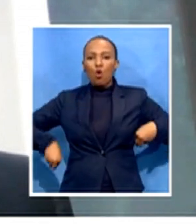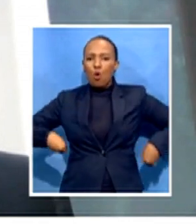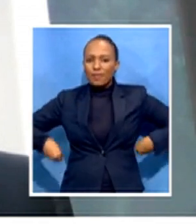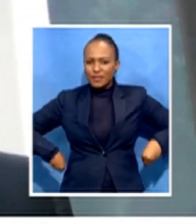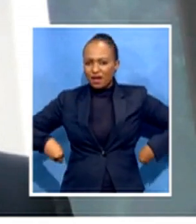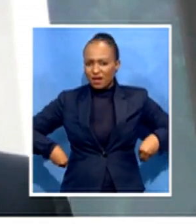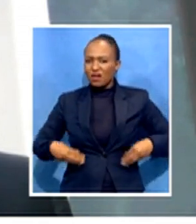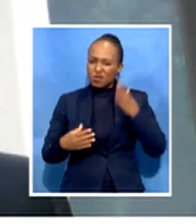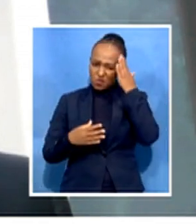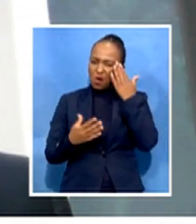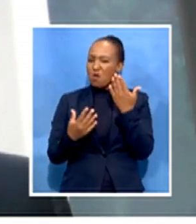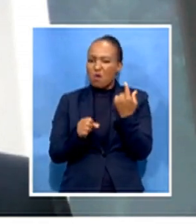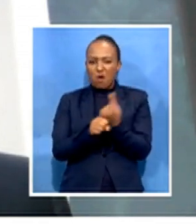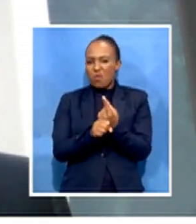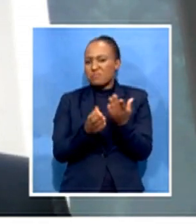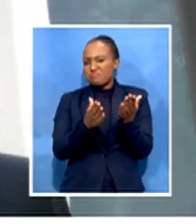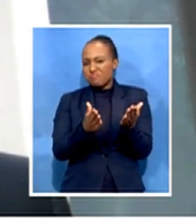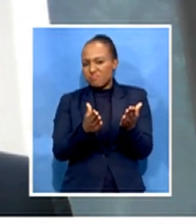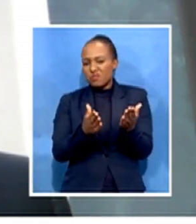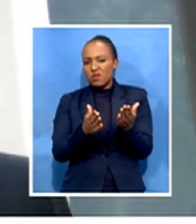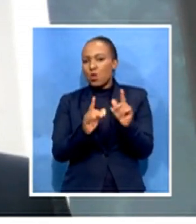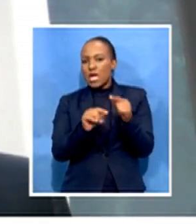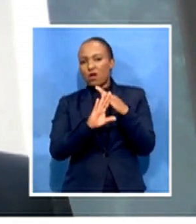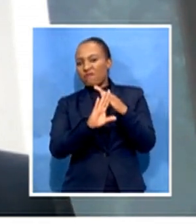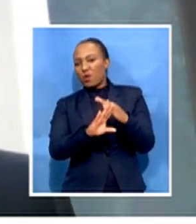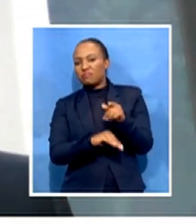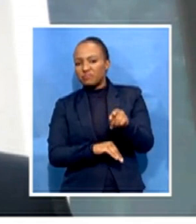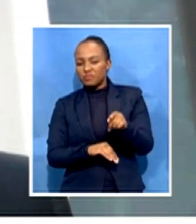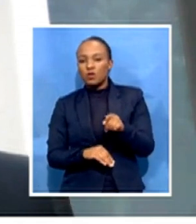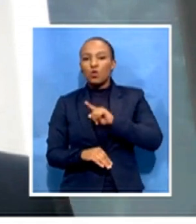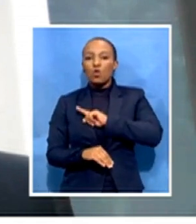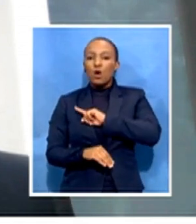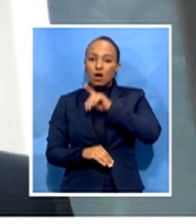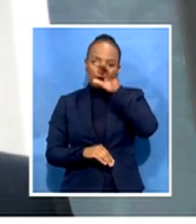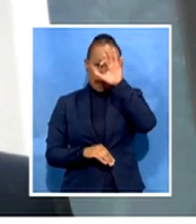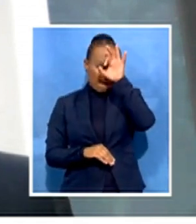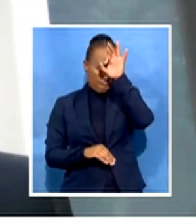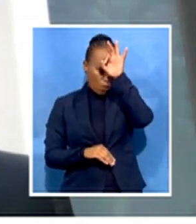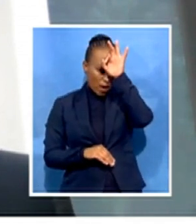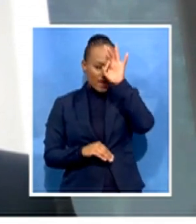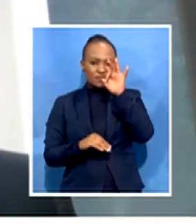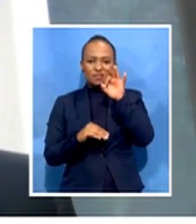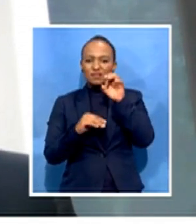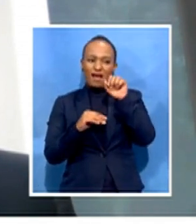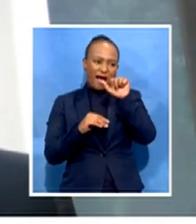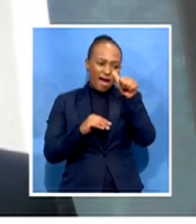saying that all our law enforcement agencies or officers are corrupt, but unfortunately you do have